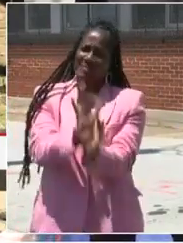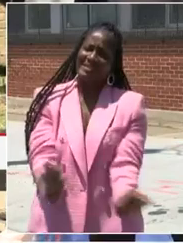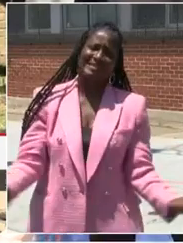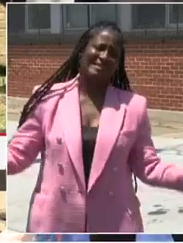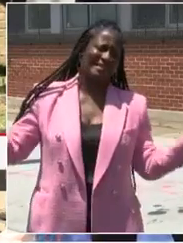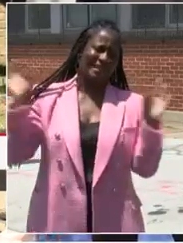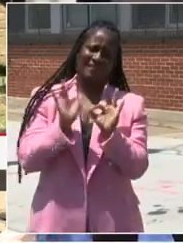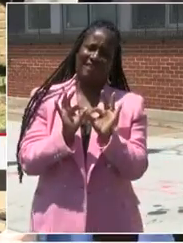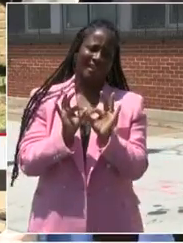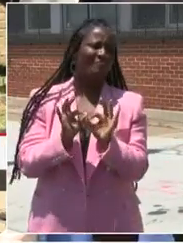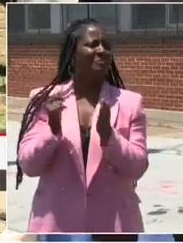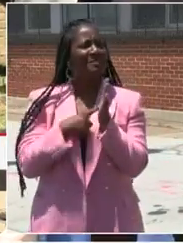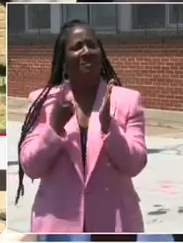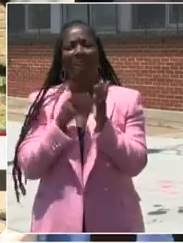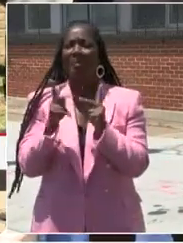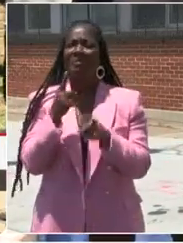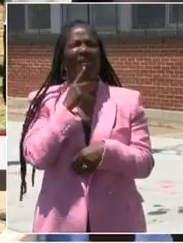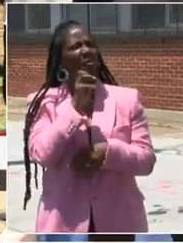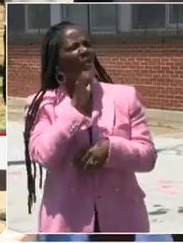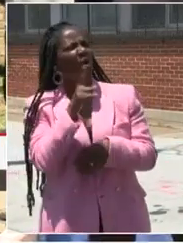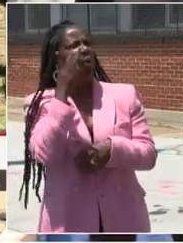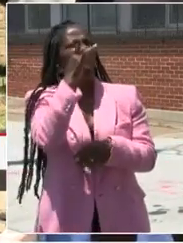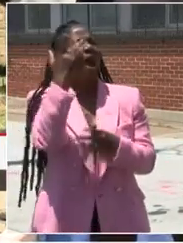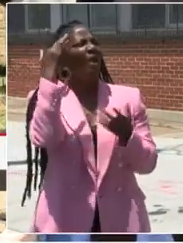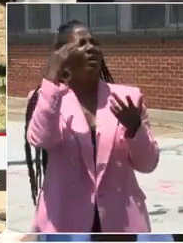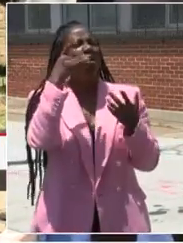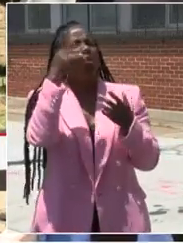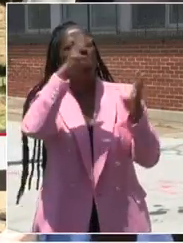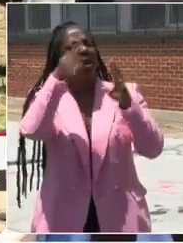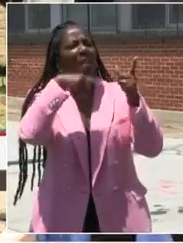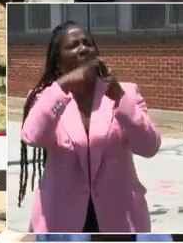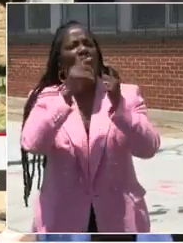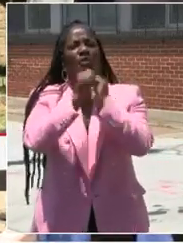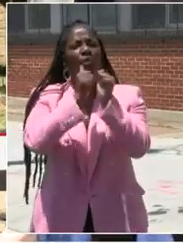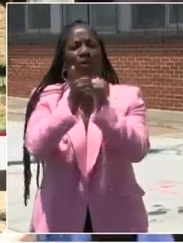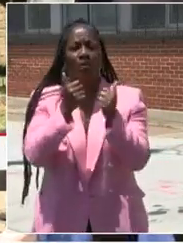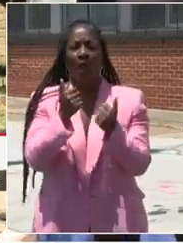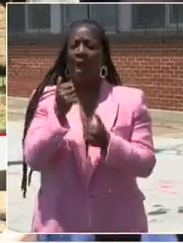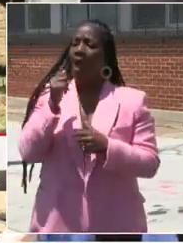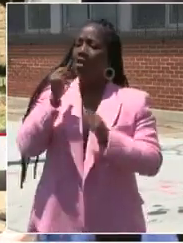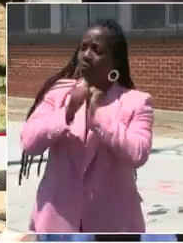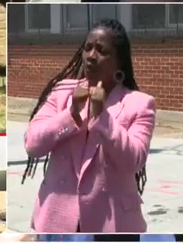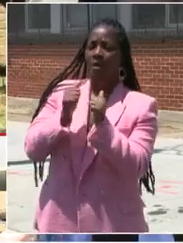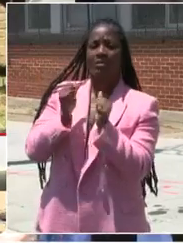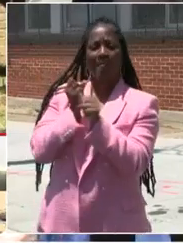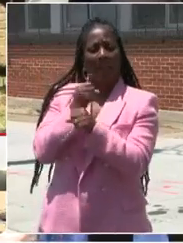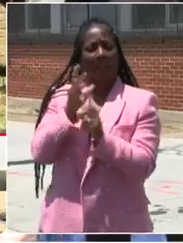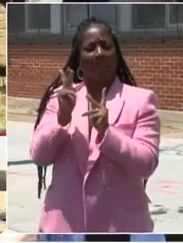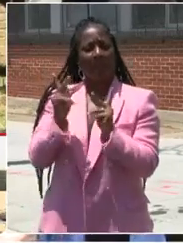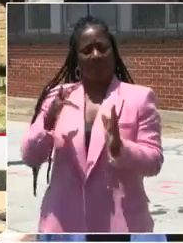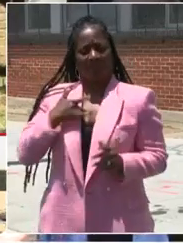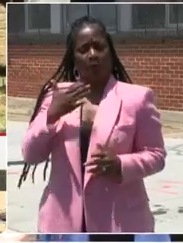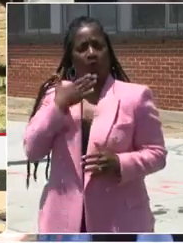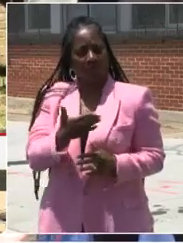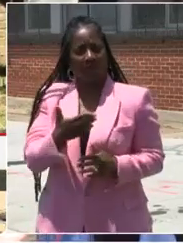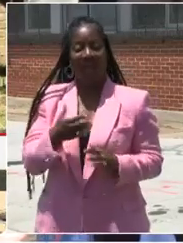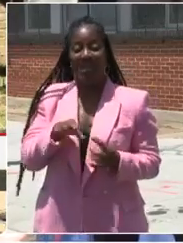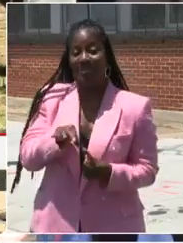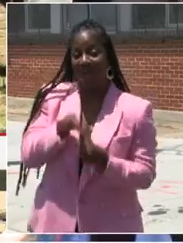significant. And sometimes people say, Muriel, why do you worry about sports so much? Sports make people feel good, especially when we're